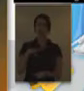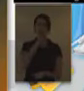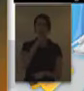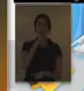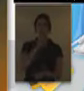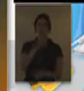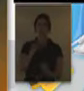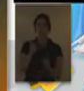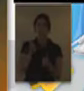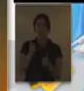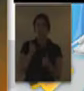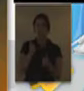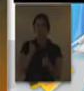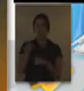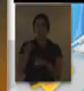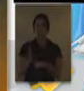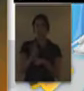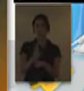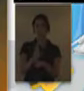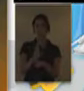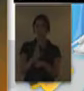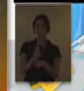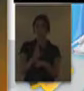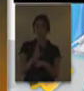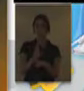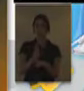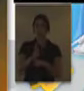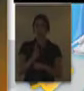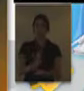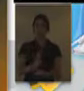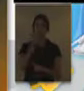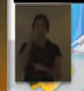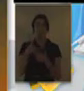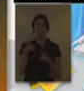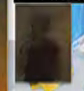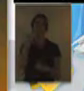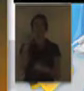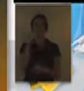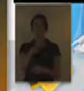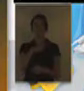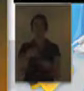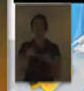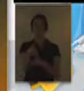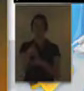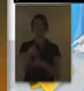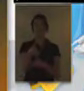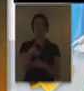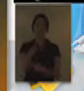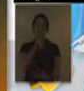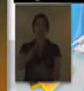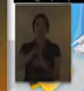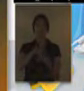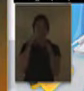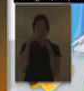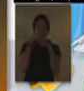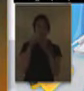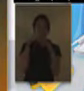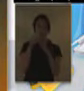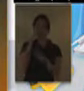prototype was an initial proposal, what we wanted to do. Then we studied related